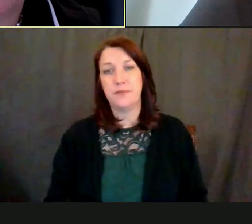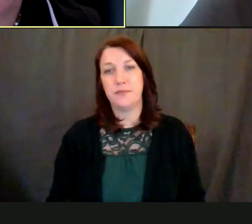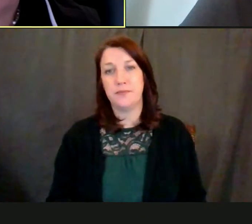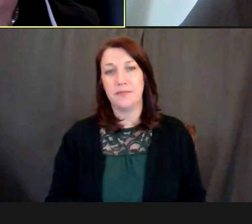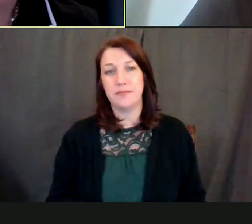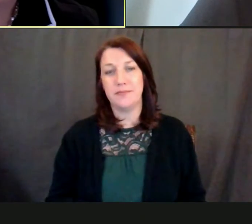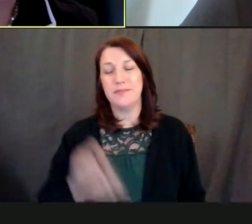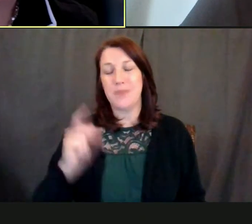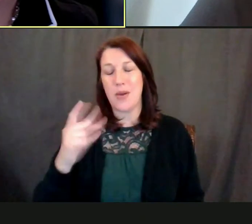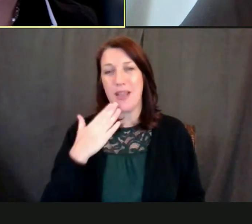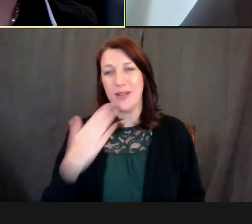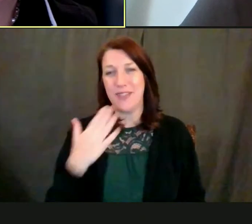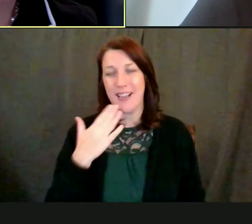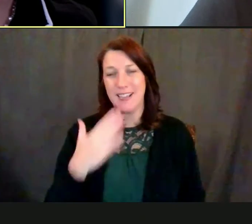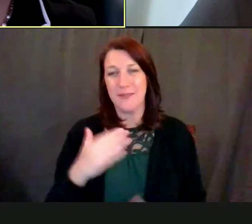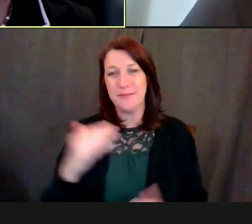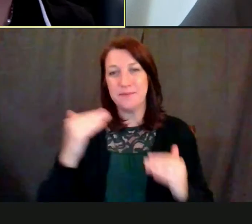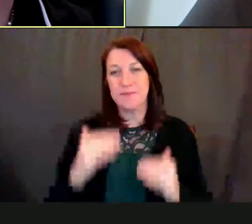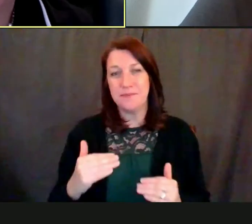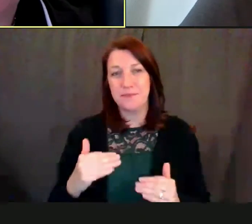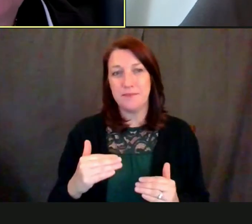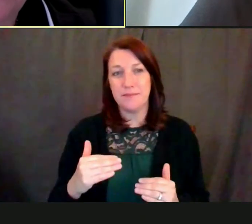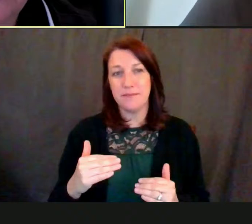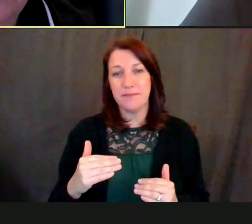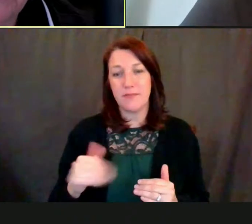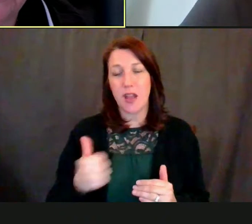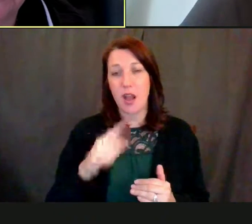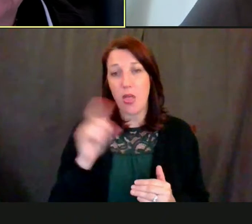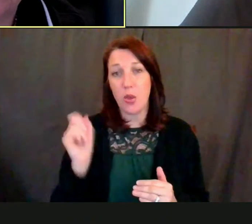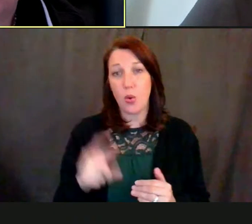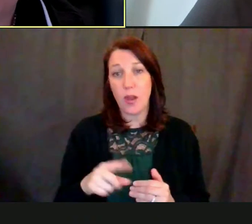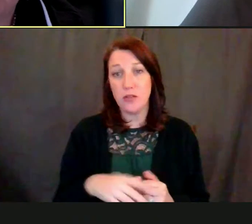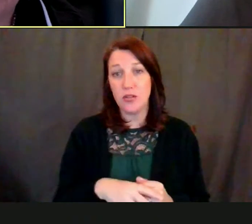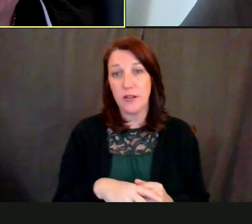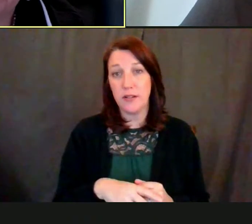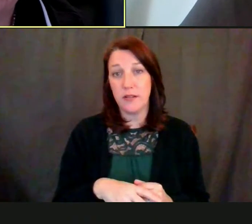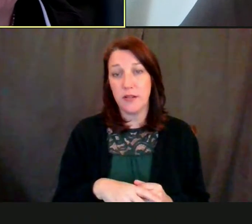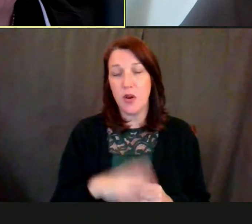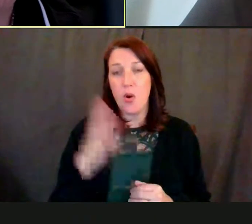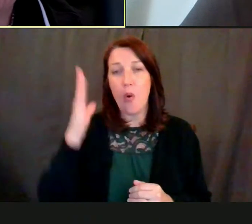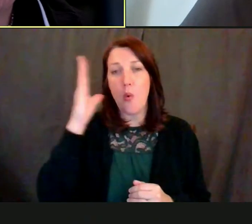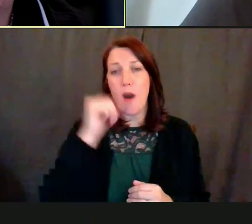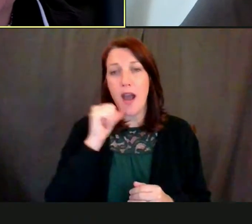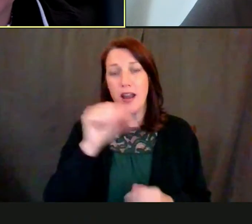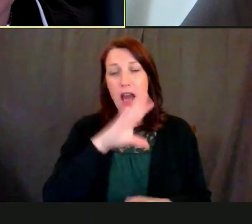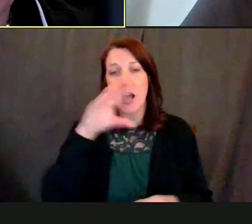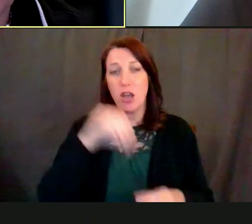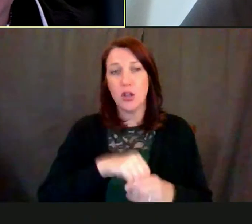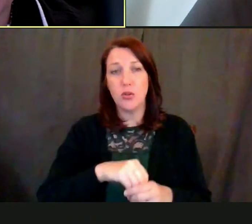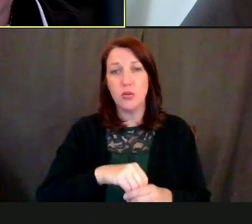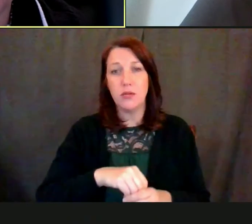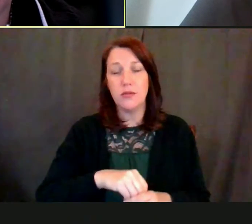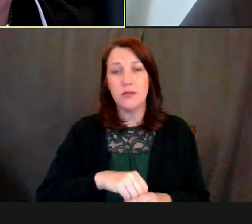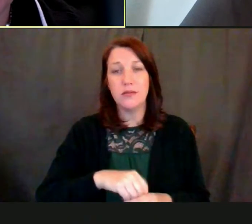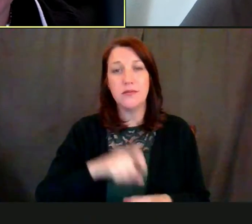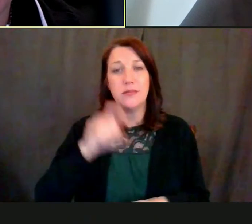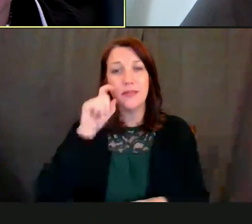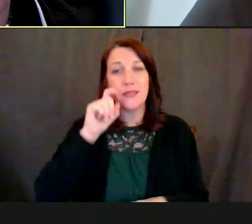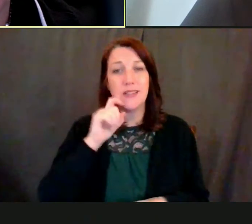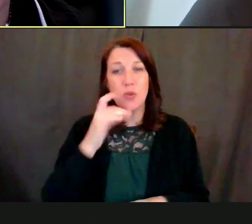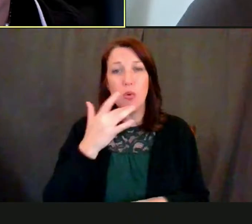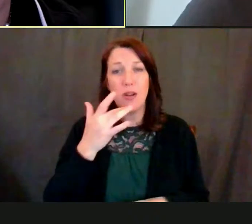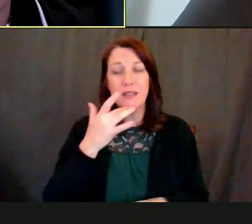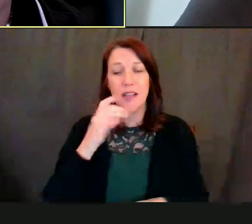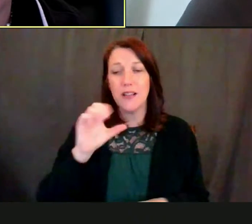Okay, great. So somebody has posed the question, why not include sexual orientation, which is